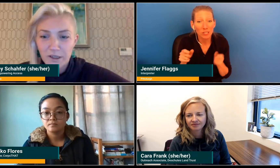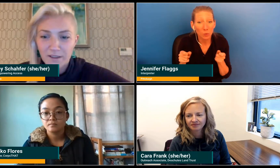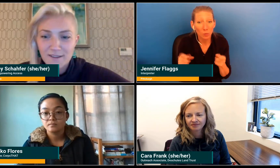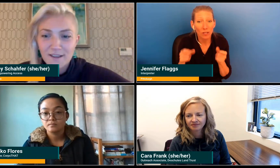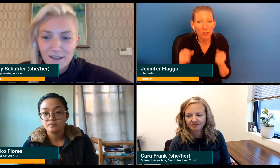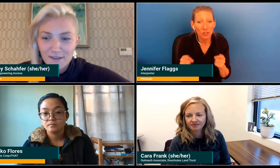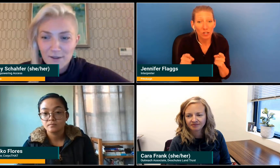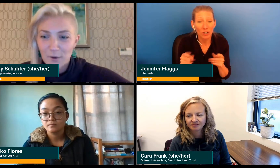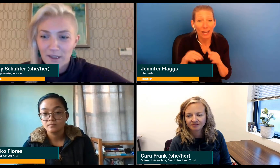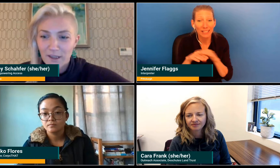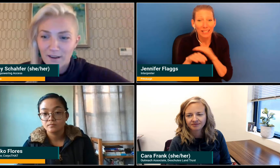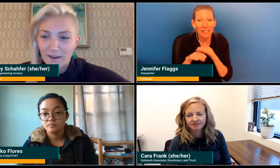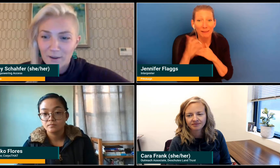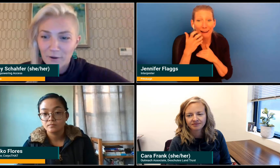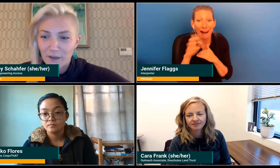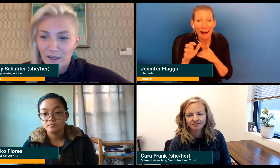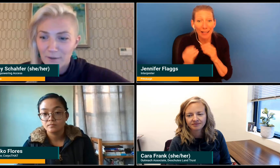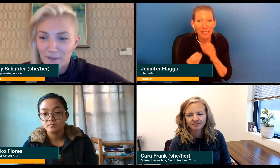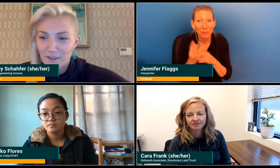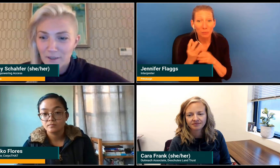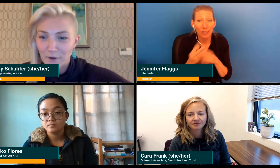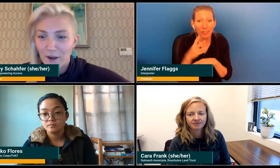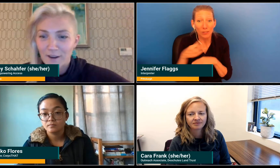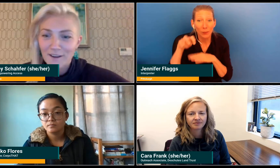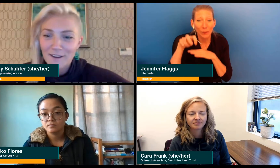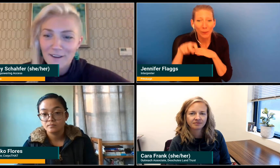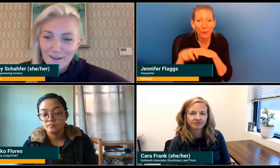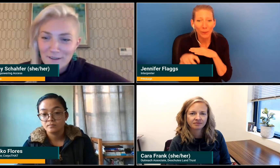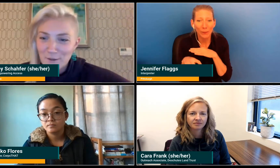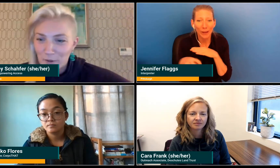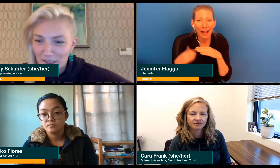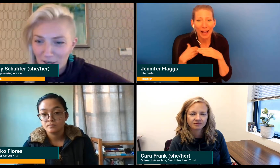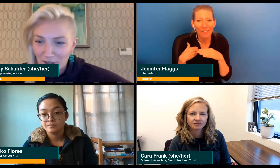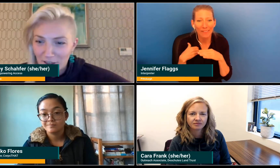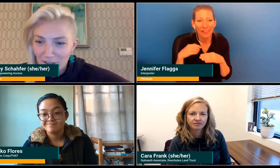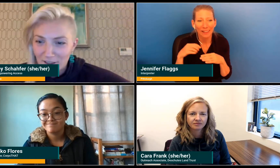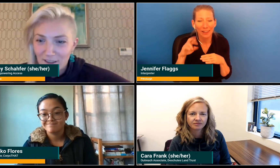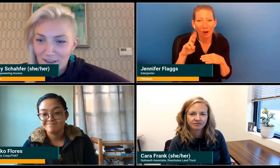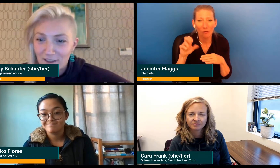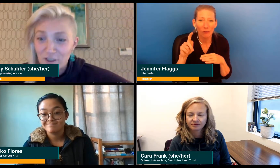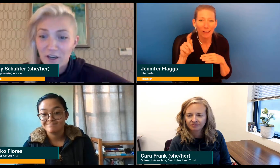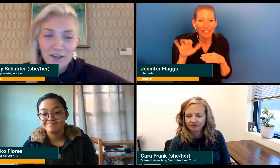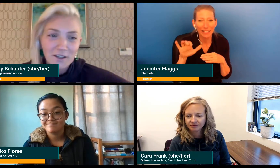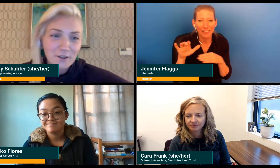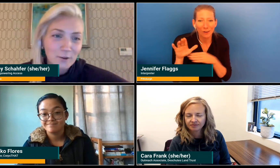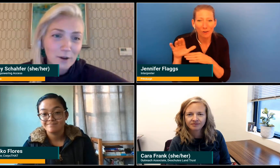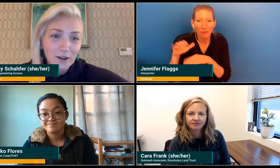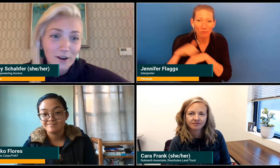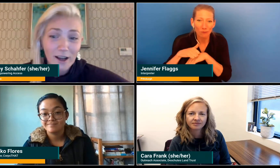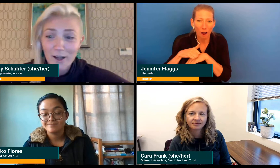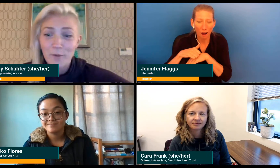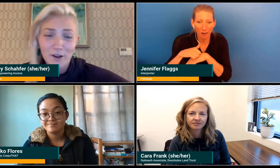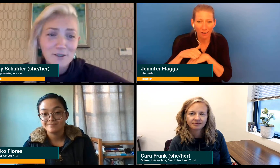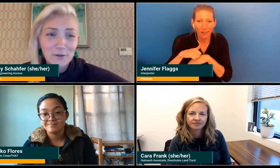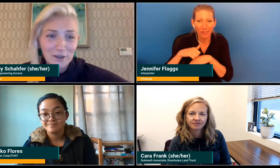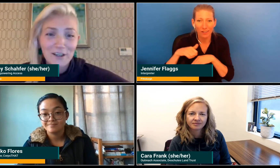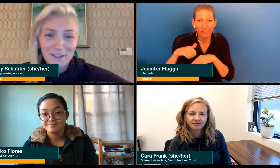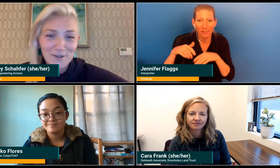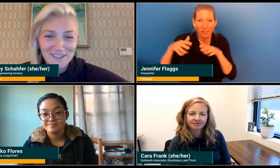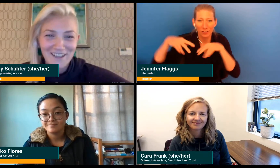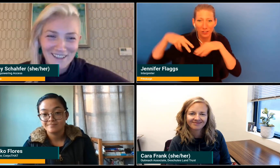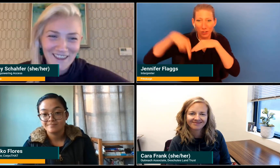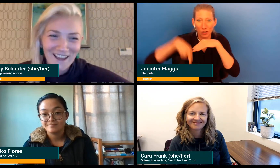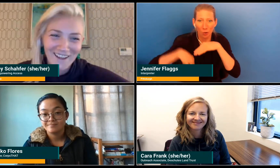hot springs, soaking and creating a rustic rock soaking area that the chair can enter the water. I am also